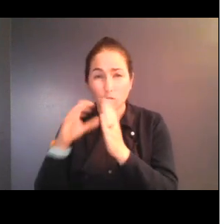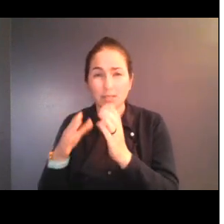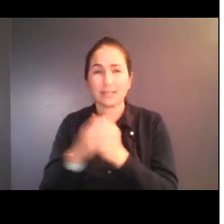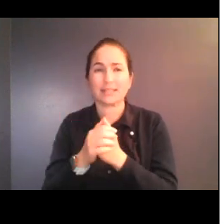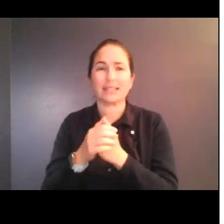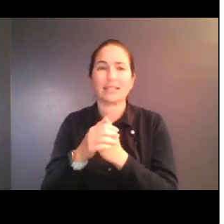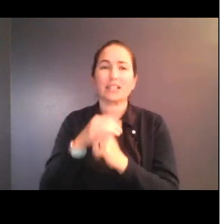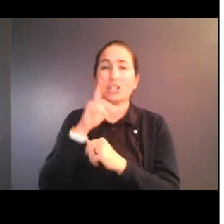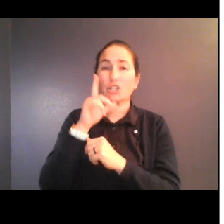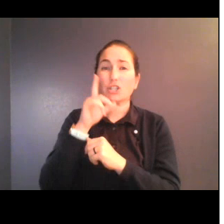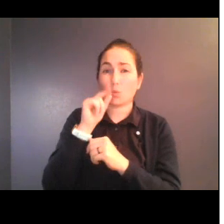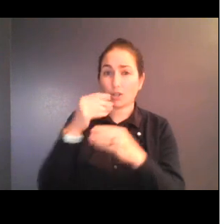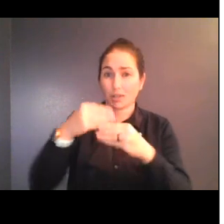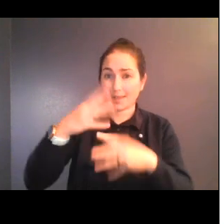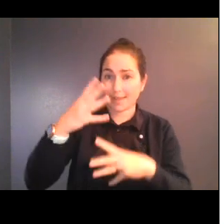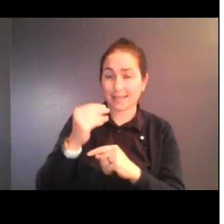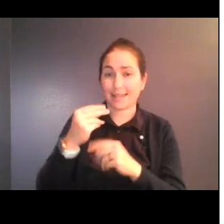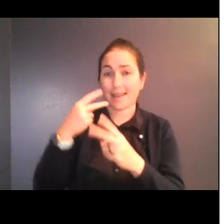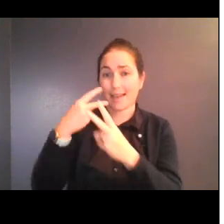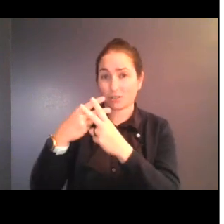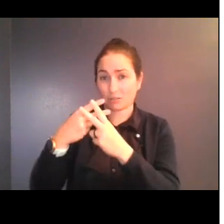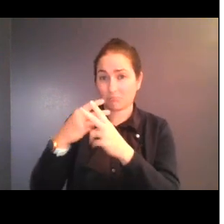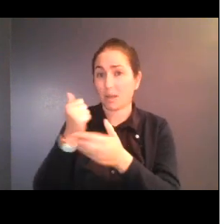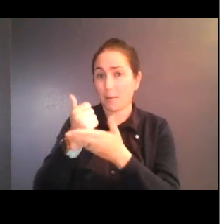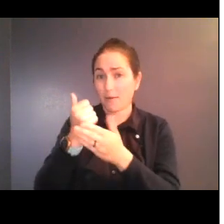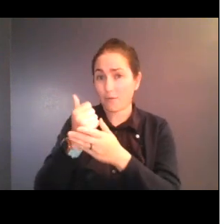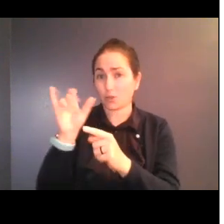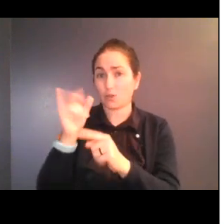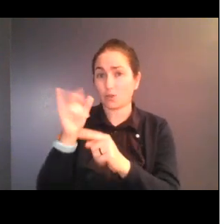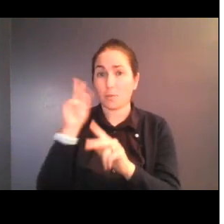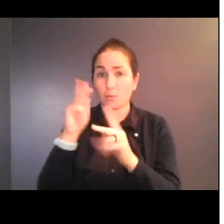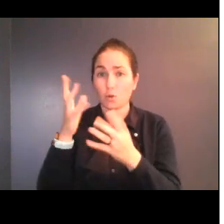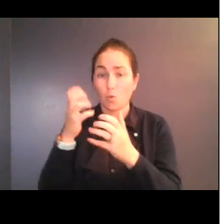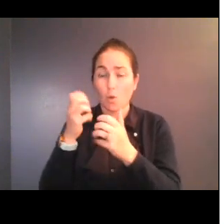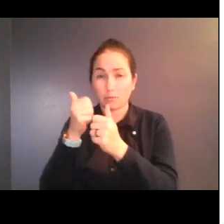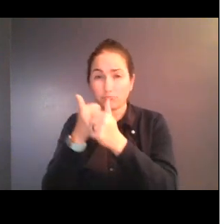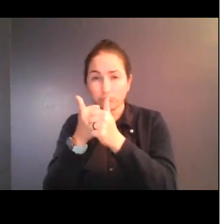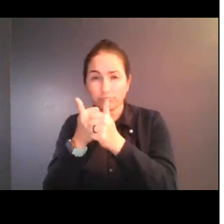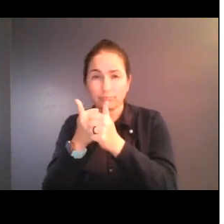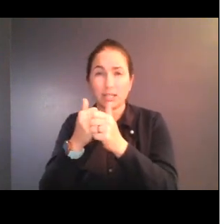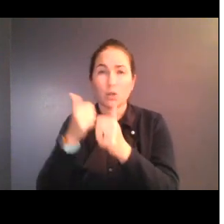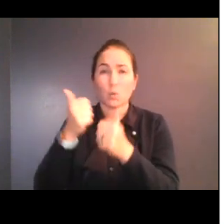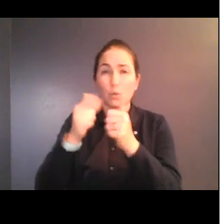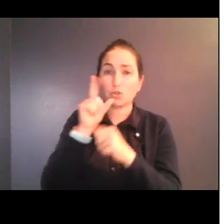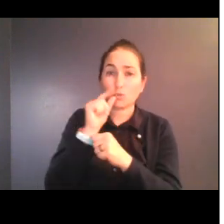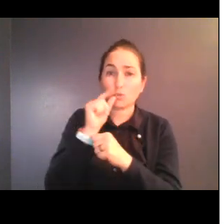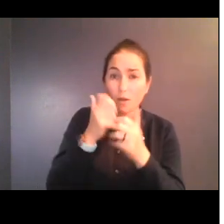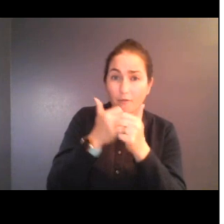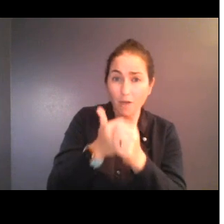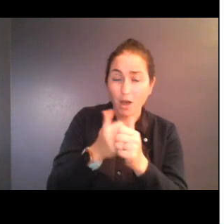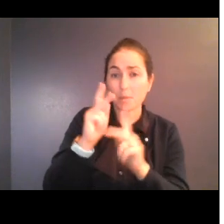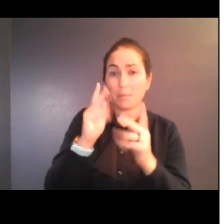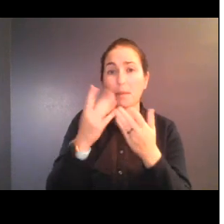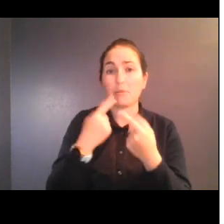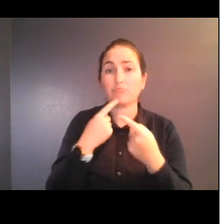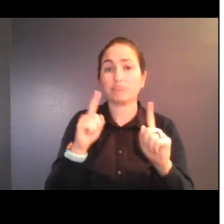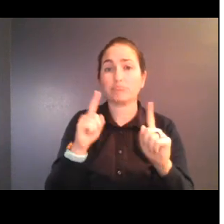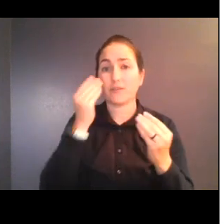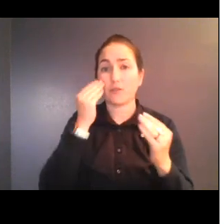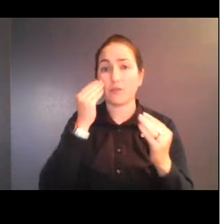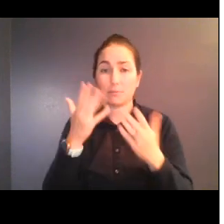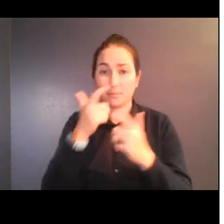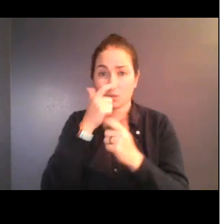also be useful for keeping track of the kind of tweets that you want to follow, the kind of people that share information that may be of interest to